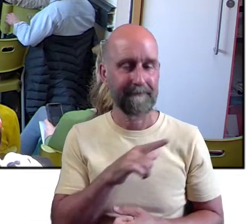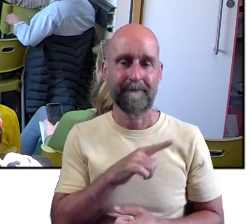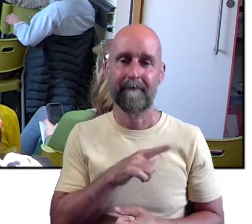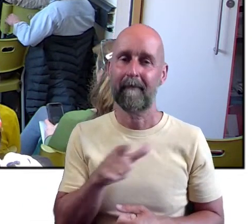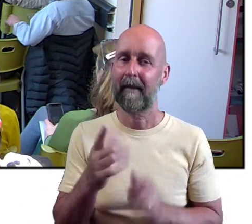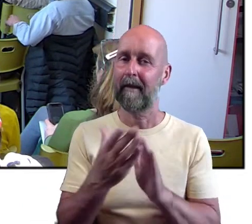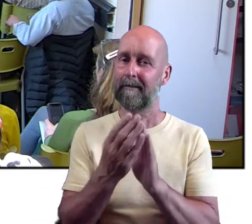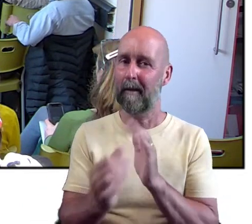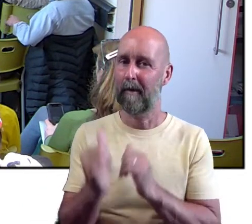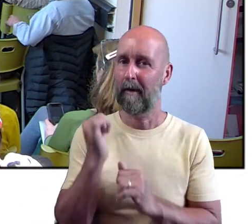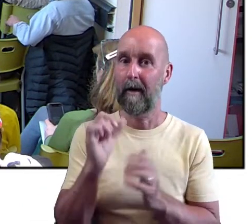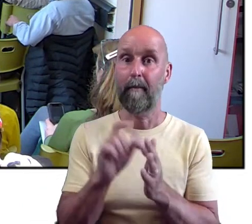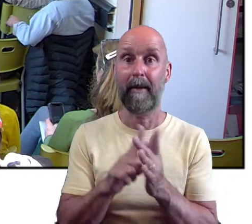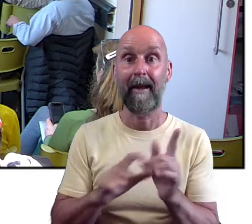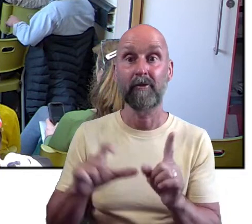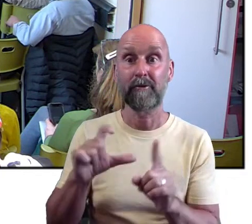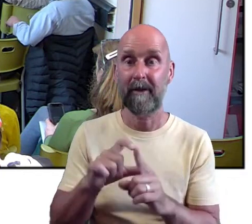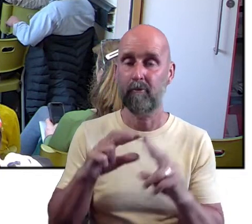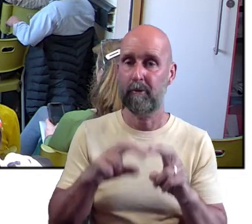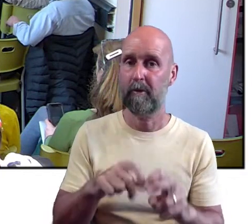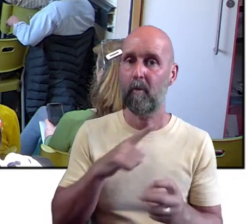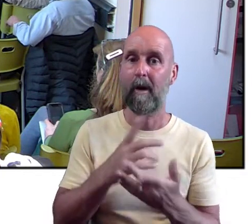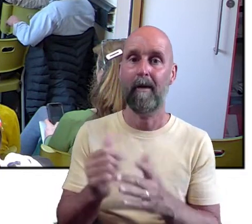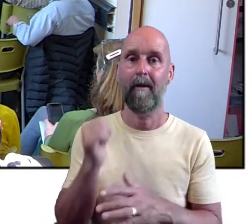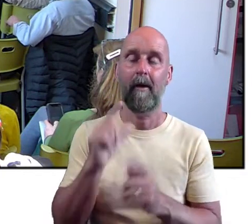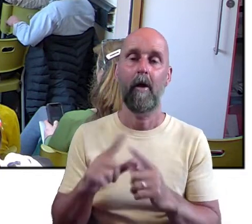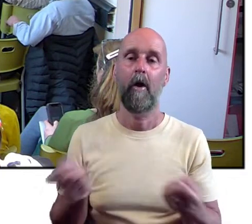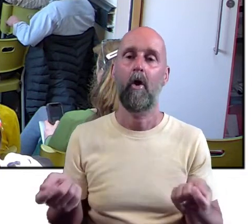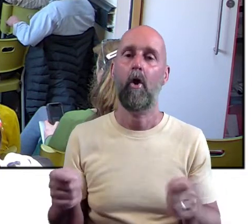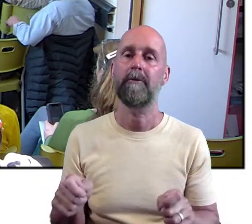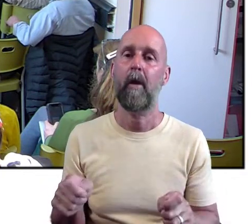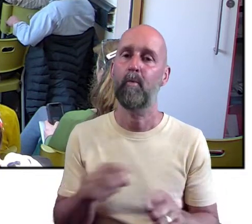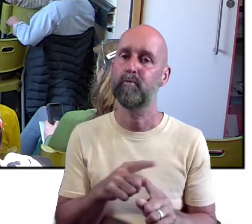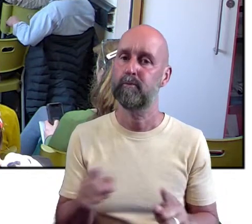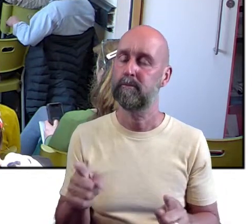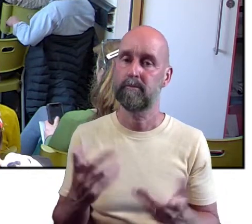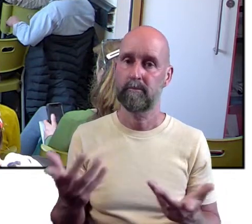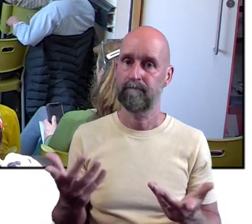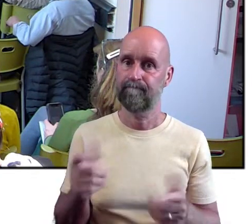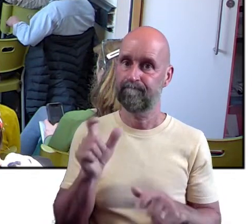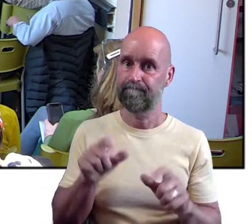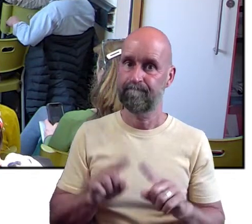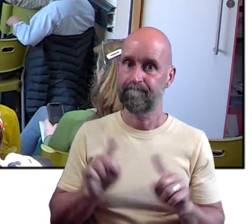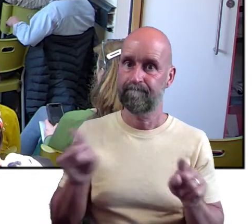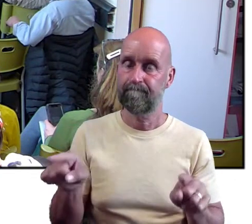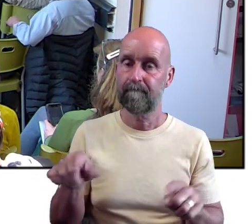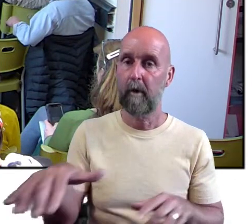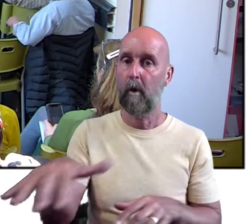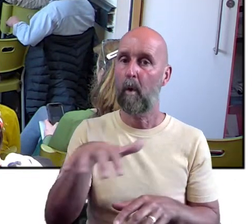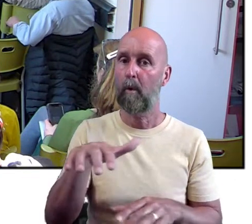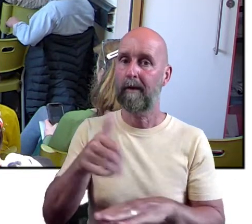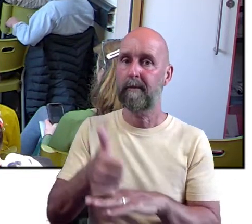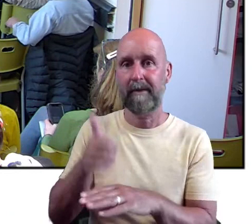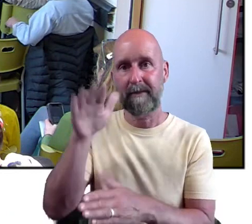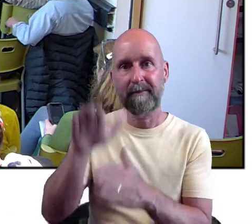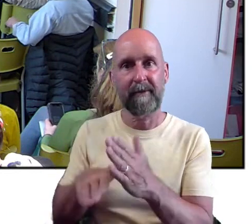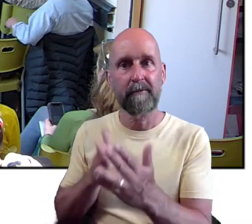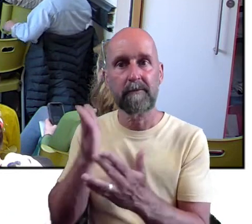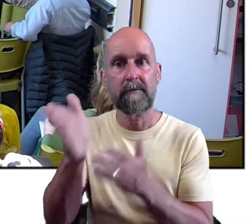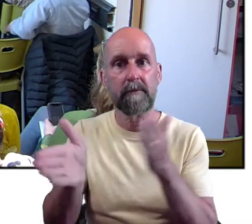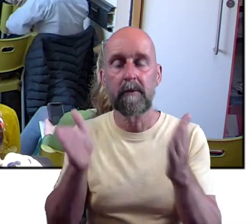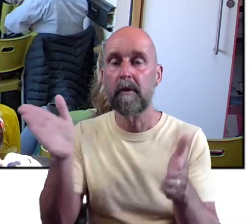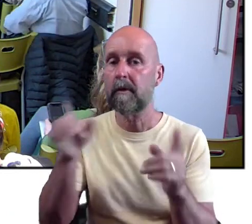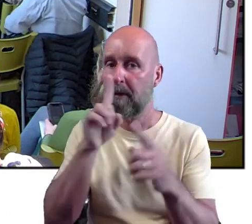my PhD, a lot of it was actually during lockdown, and like a lot of people couldn't like do location-based experiences. So it's like, well, how can I do